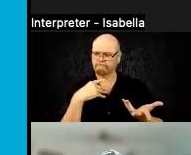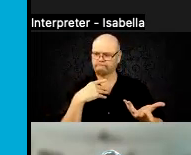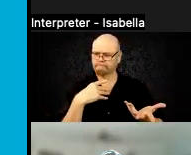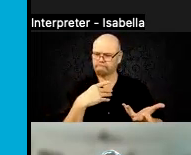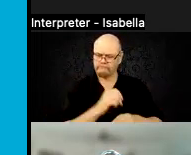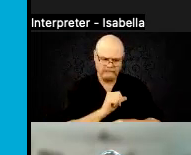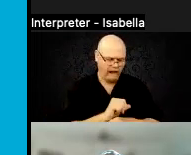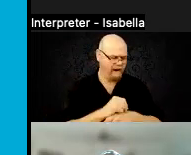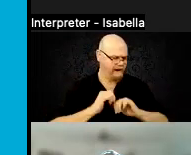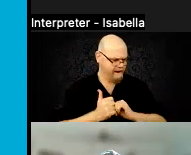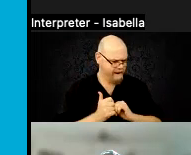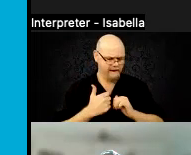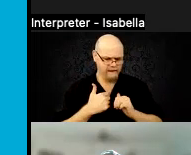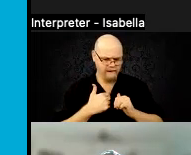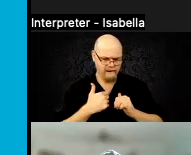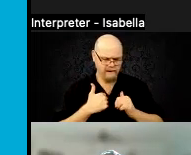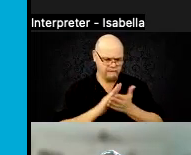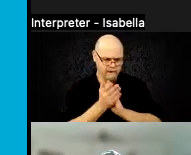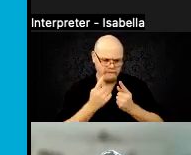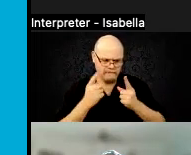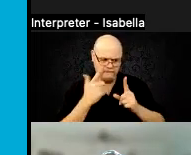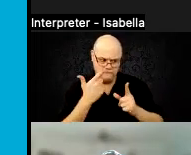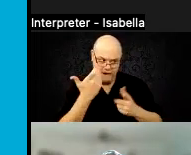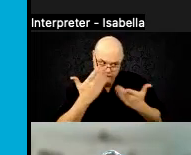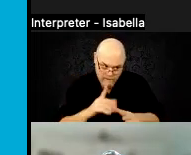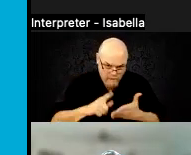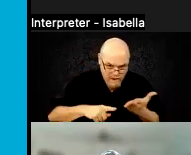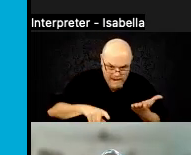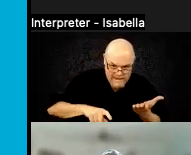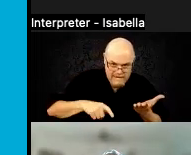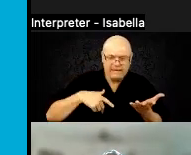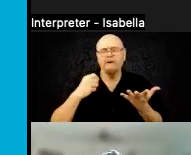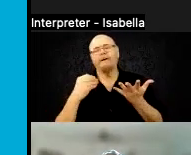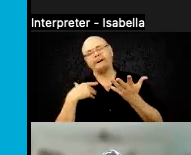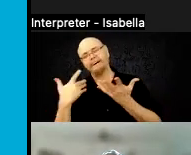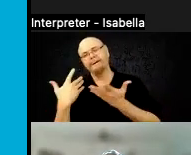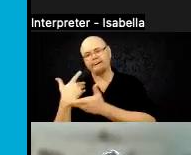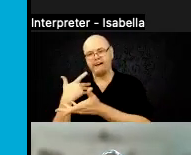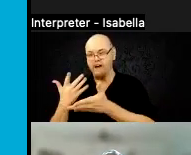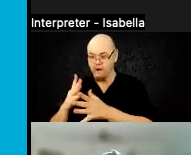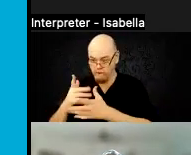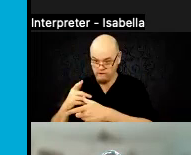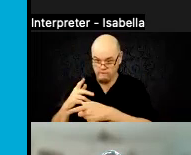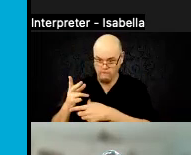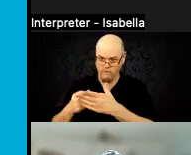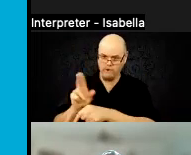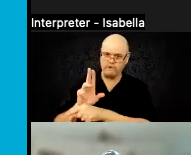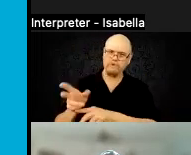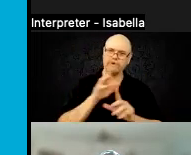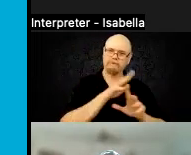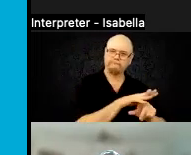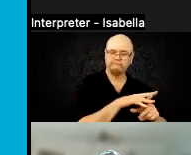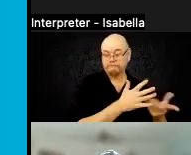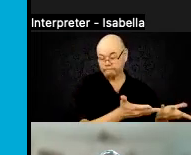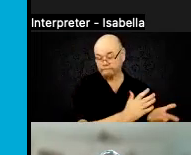may need to be successful in the workplace. Another tip is to think about both your long-term and your short-term